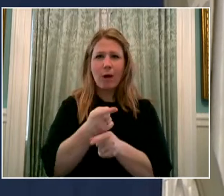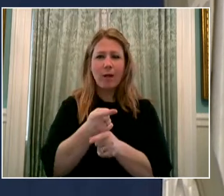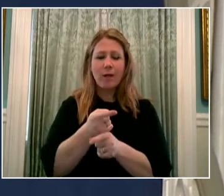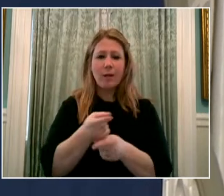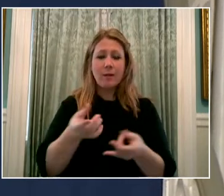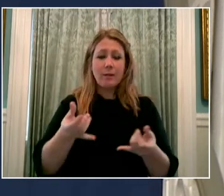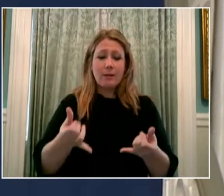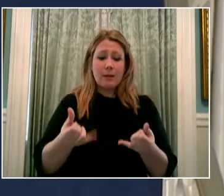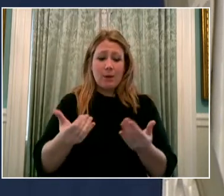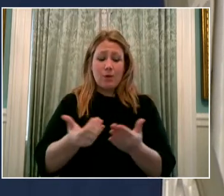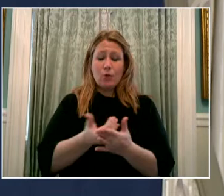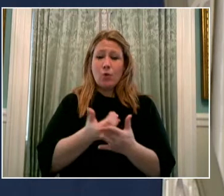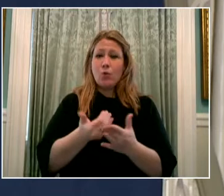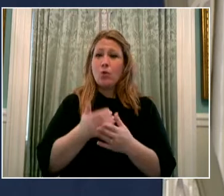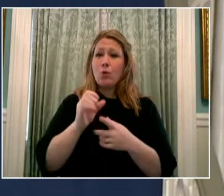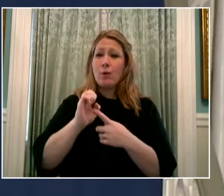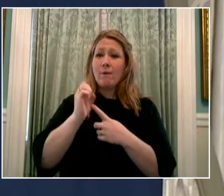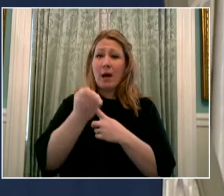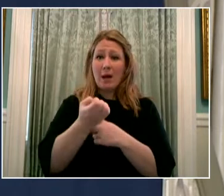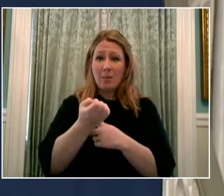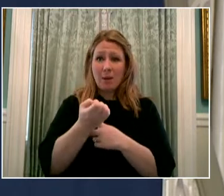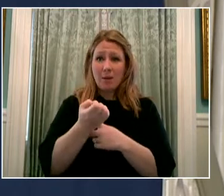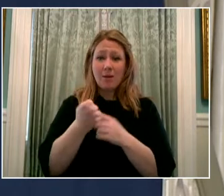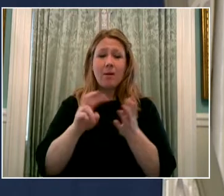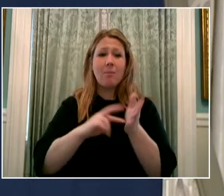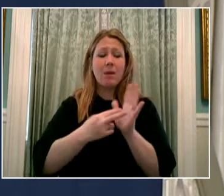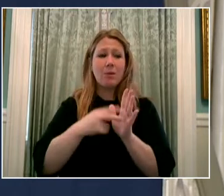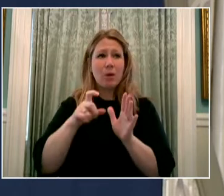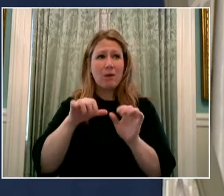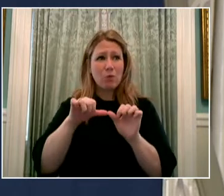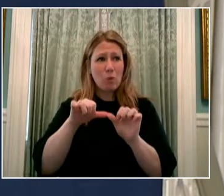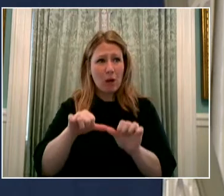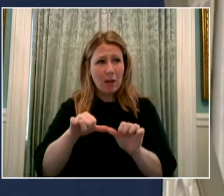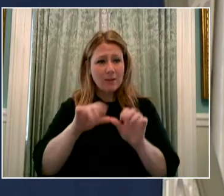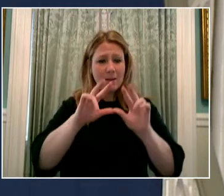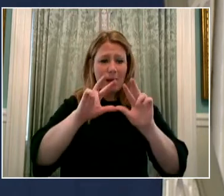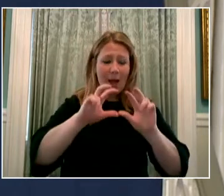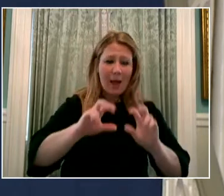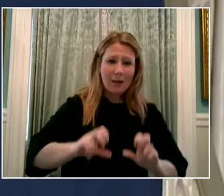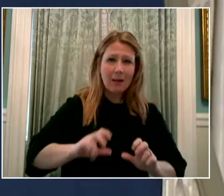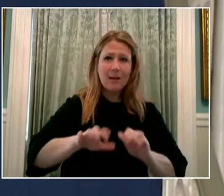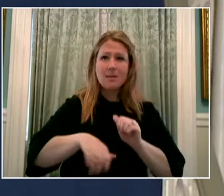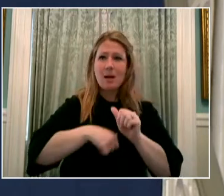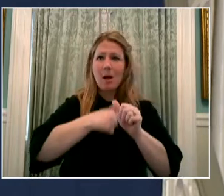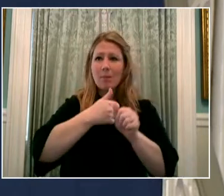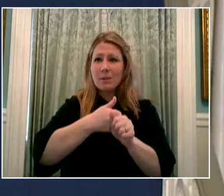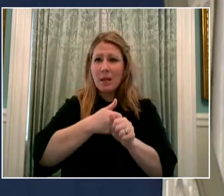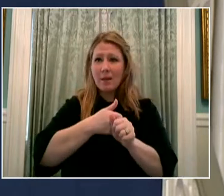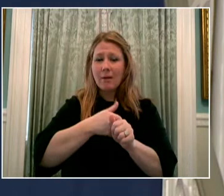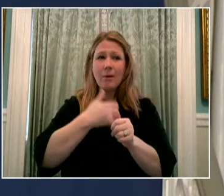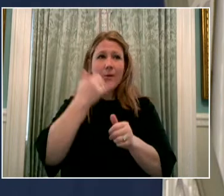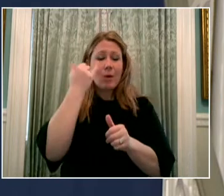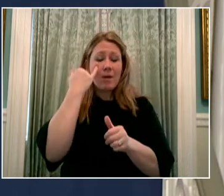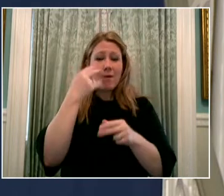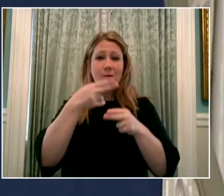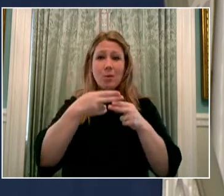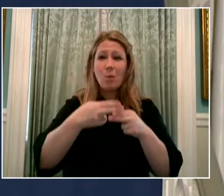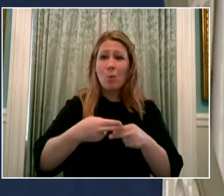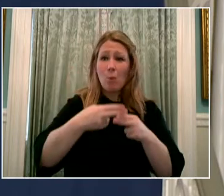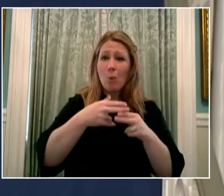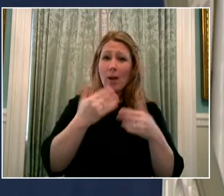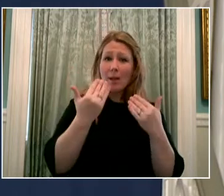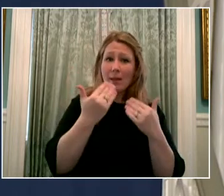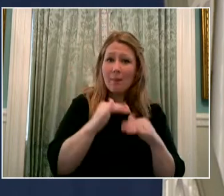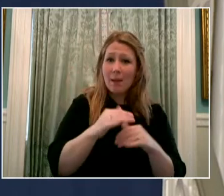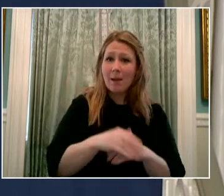constantly analyze and upgrade everything from weight capacity to how many cars can be